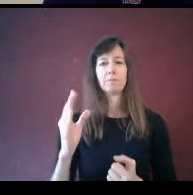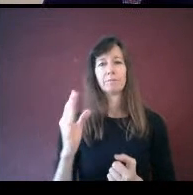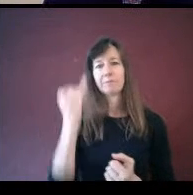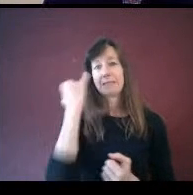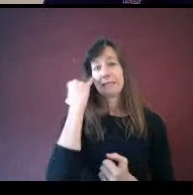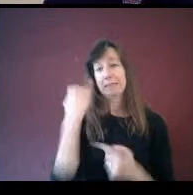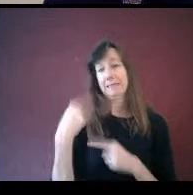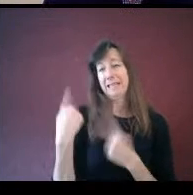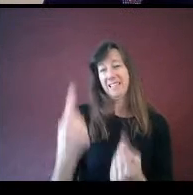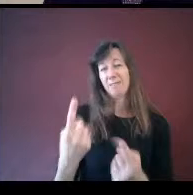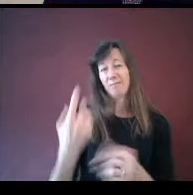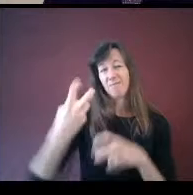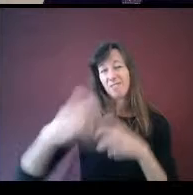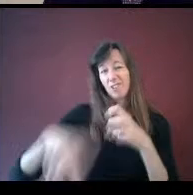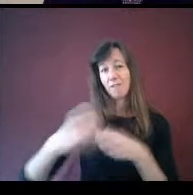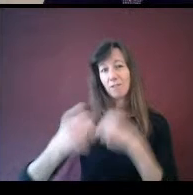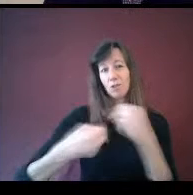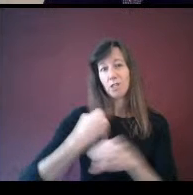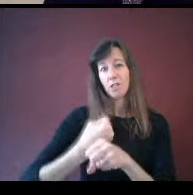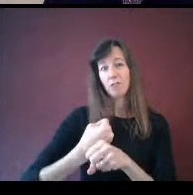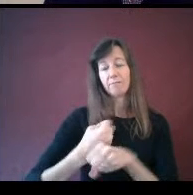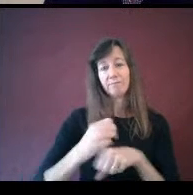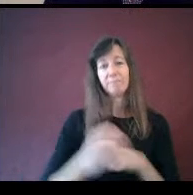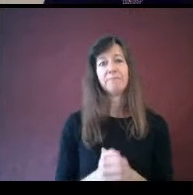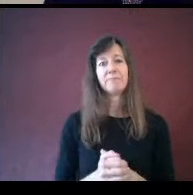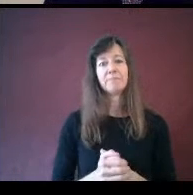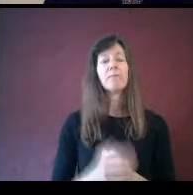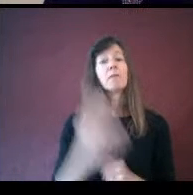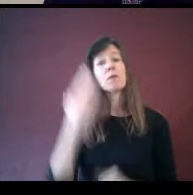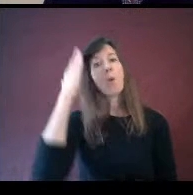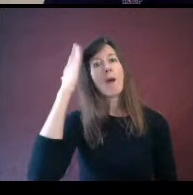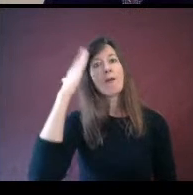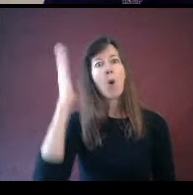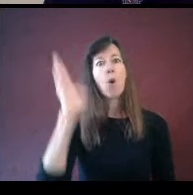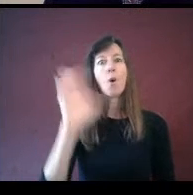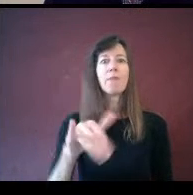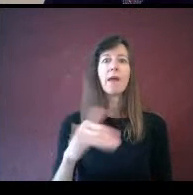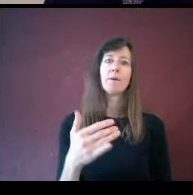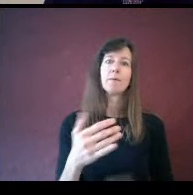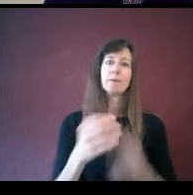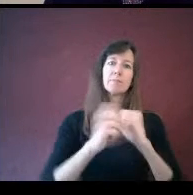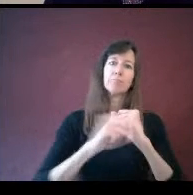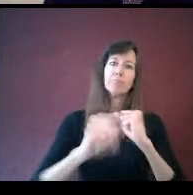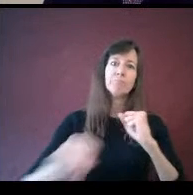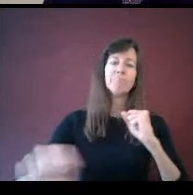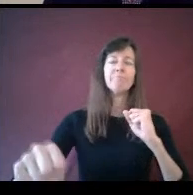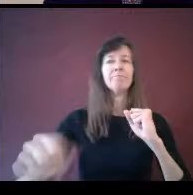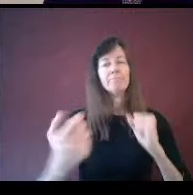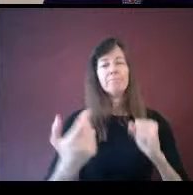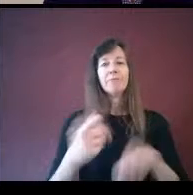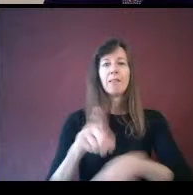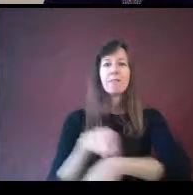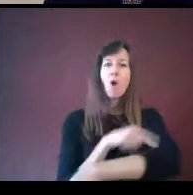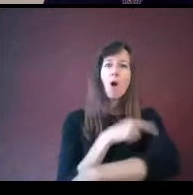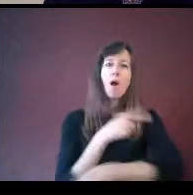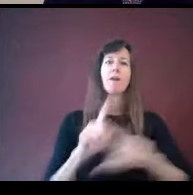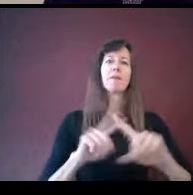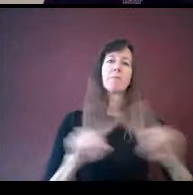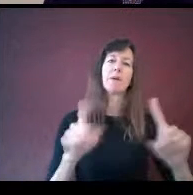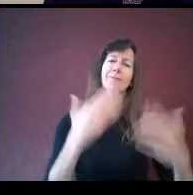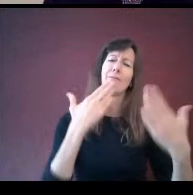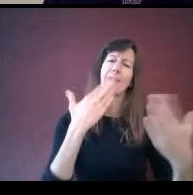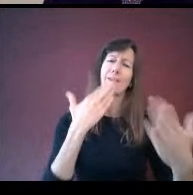I know that was a long soliloquy there, but thank you for indulging. Thank you for tuning